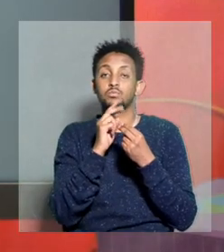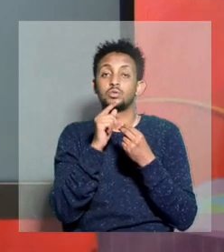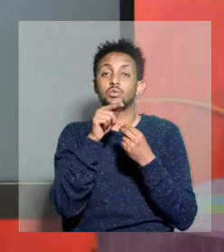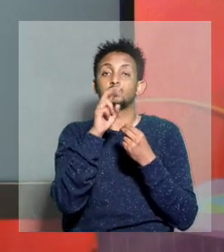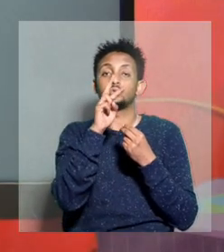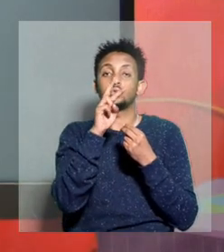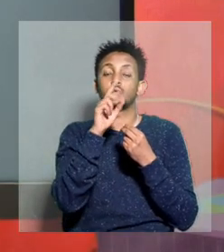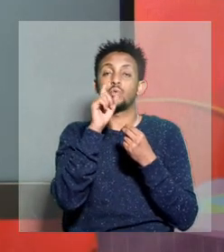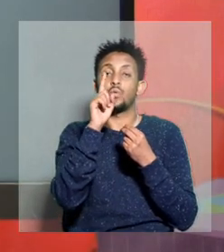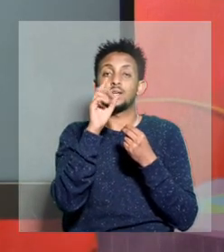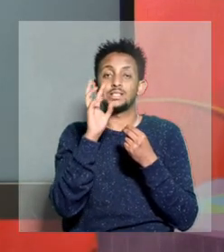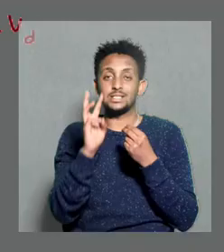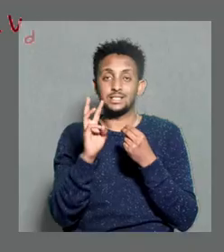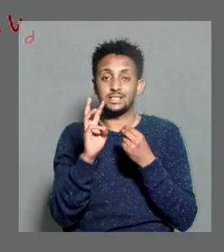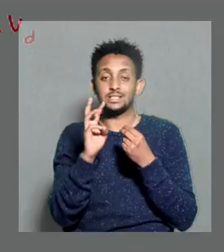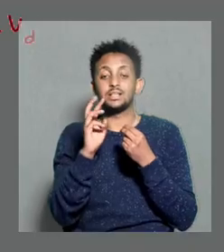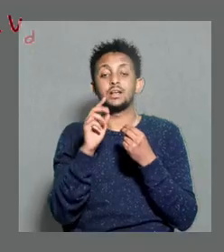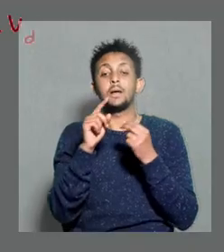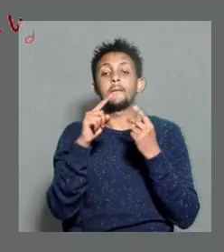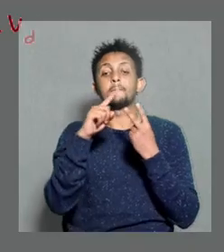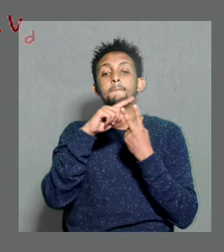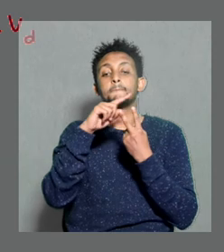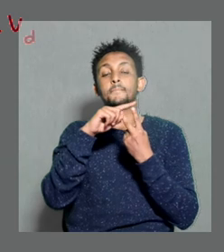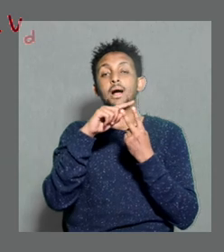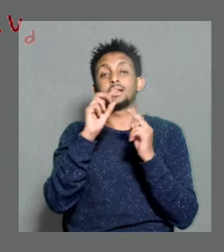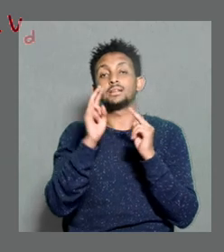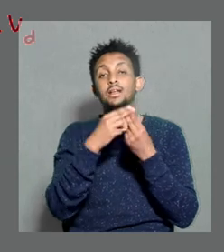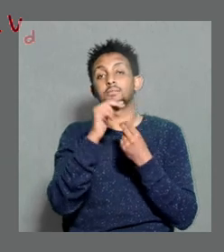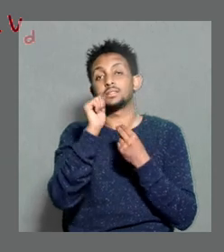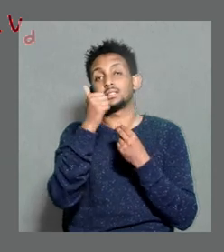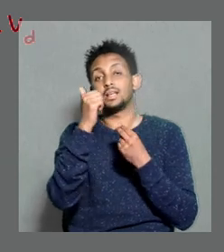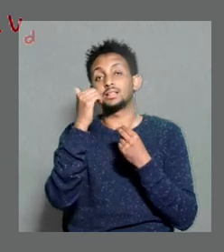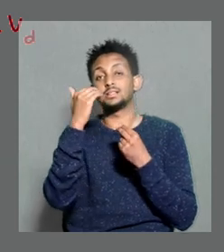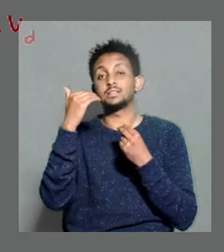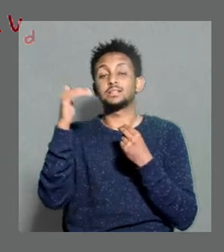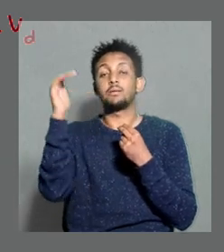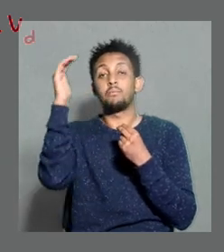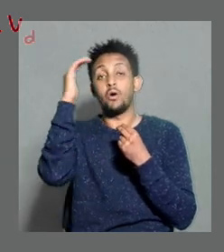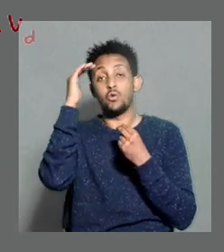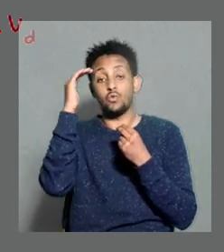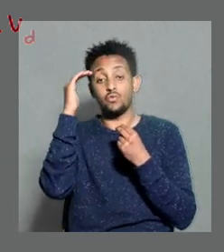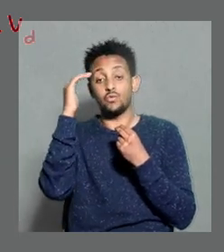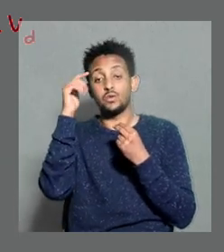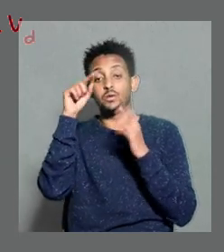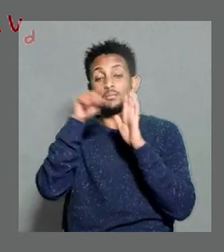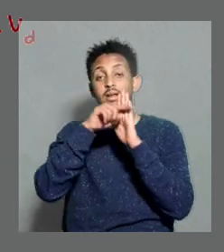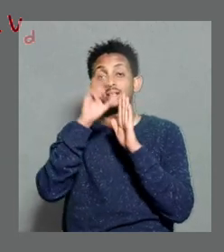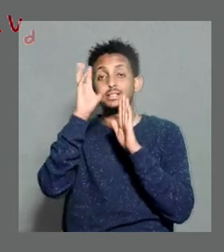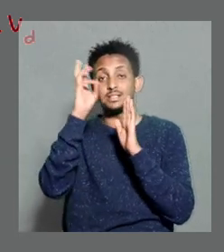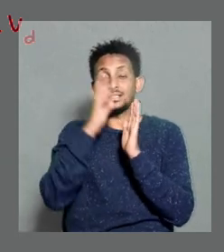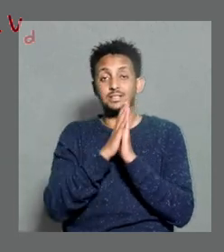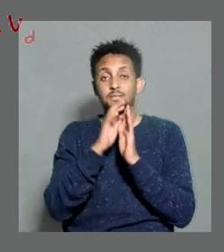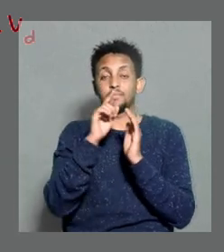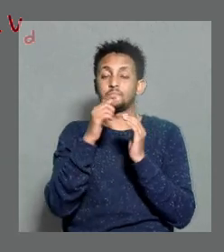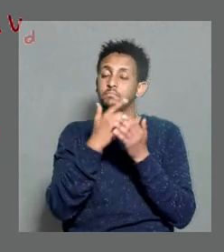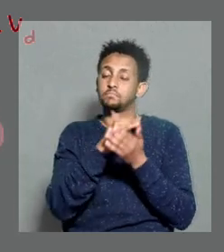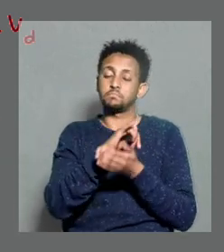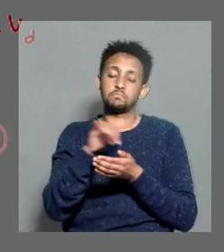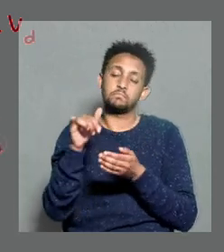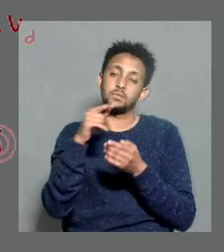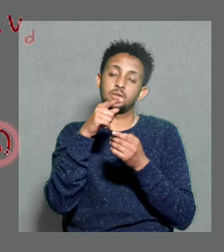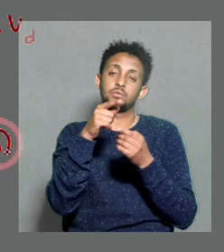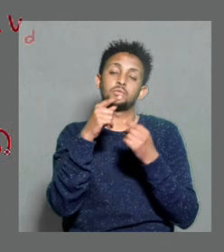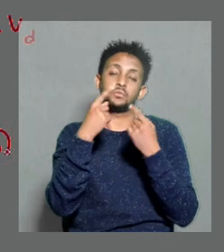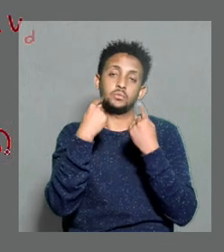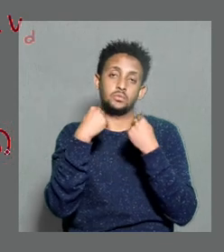is 216 pi times 10 to the power of minus 6, and so on. If you are trying